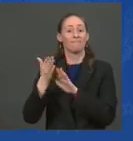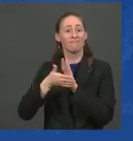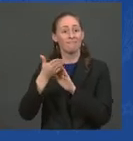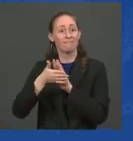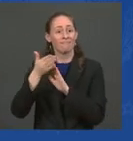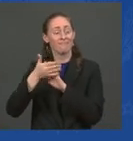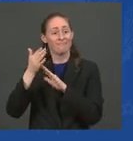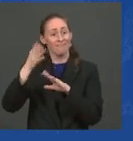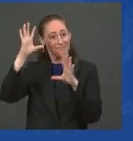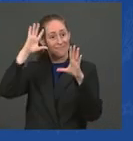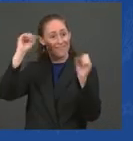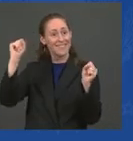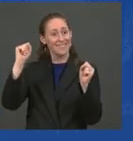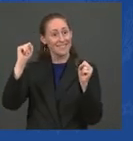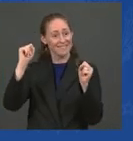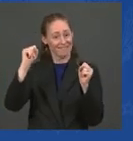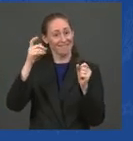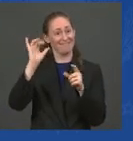in 2007,